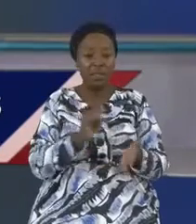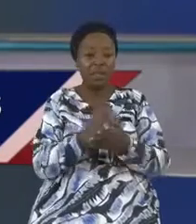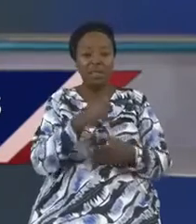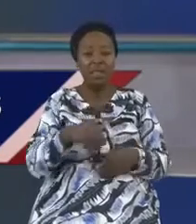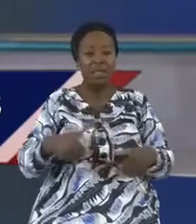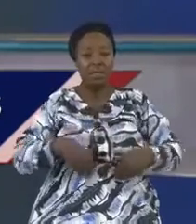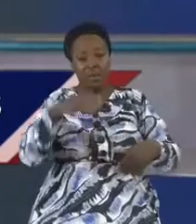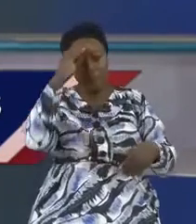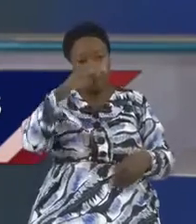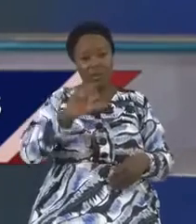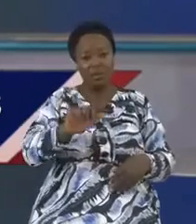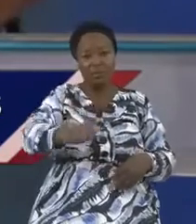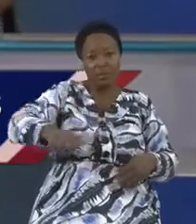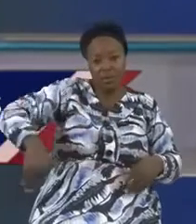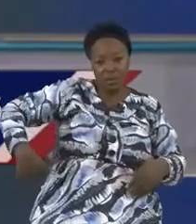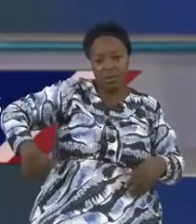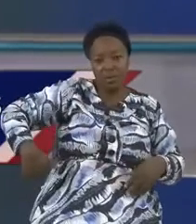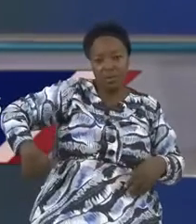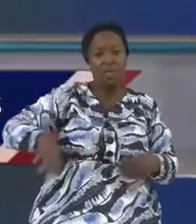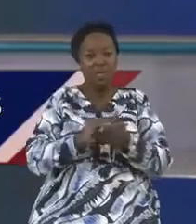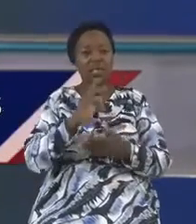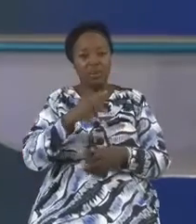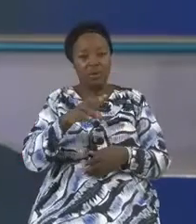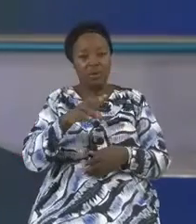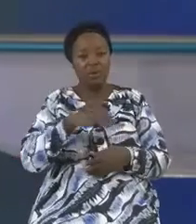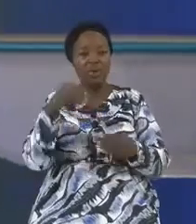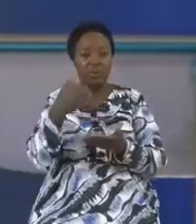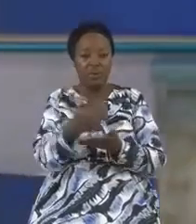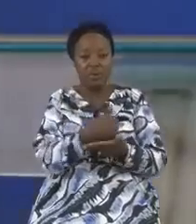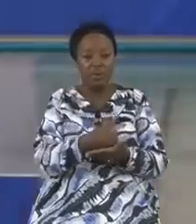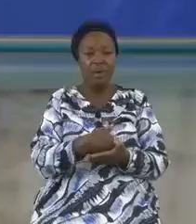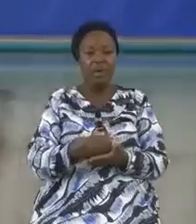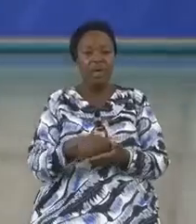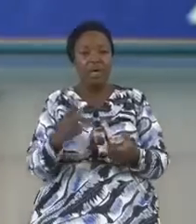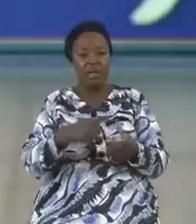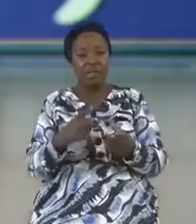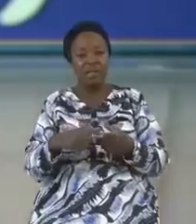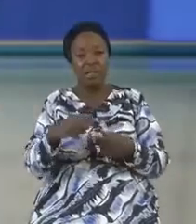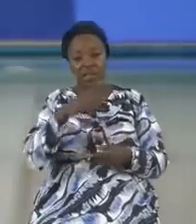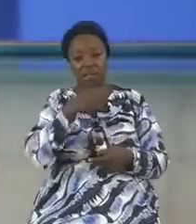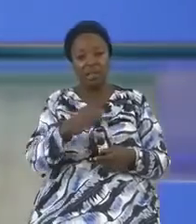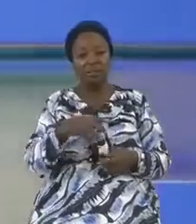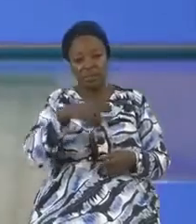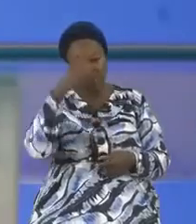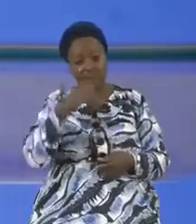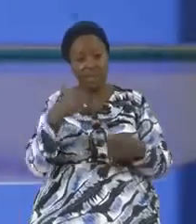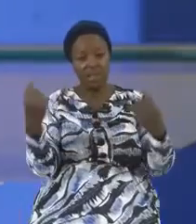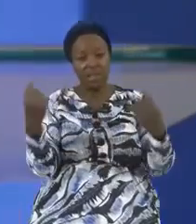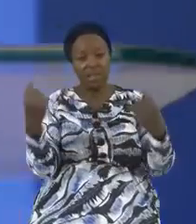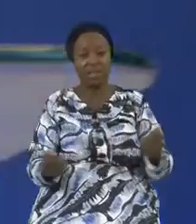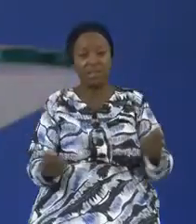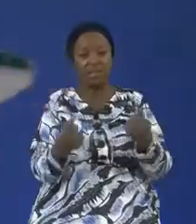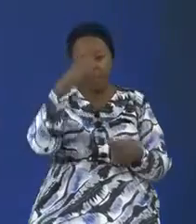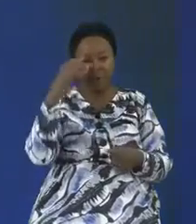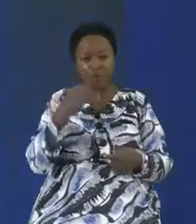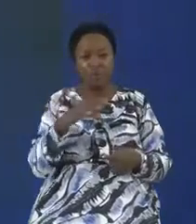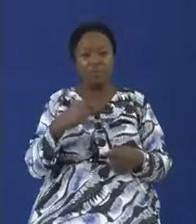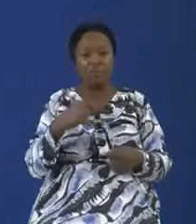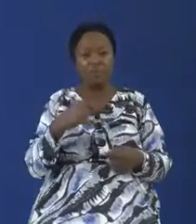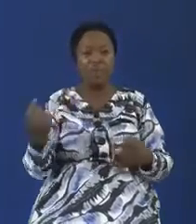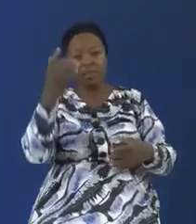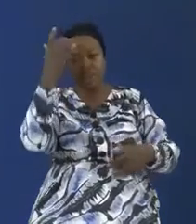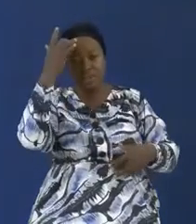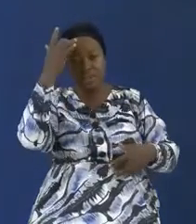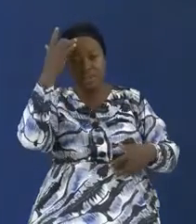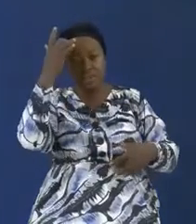sows, that's what he will reap. Fools, because of their transgression and because of their